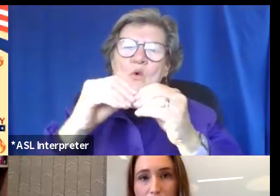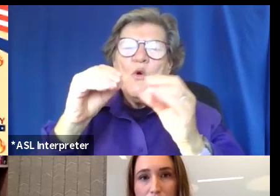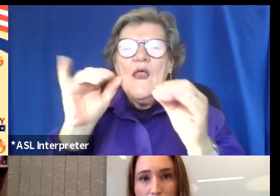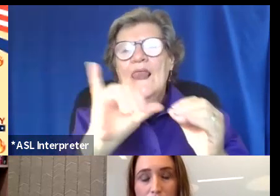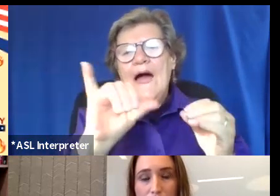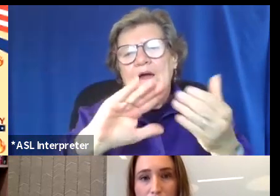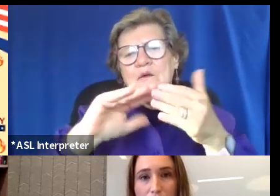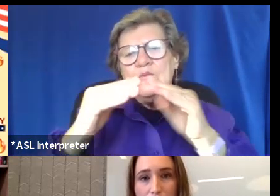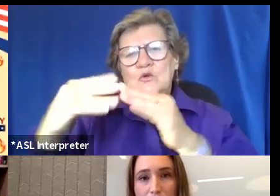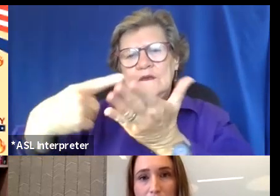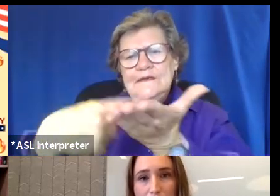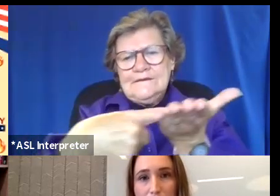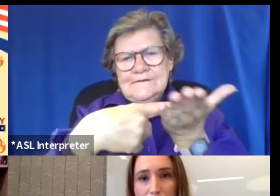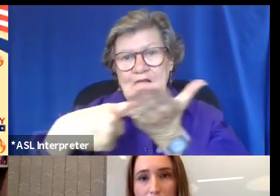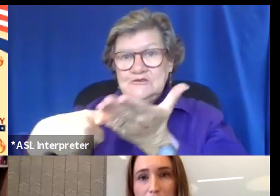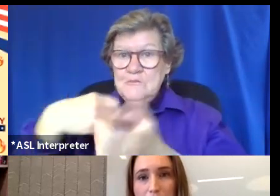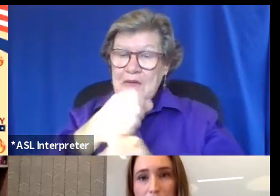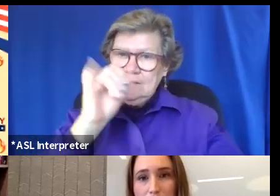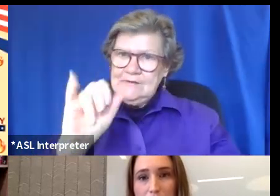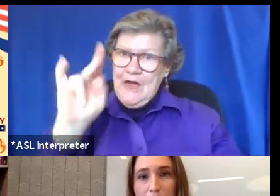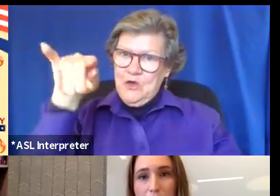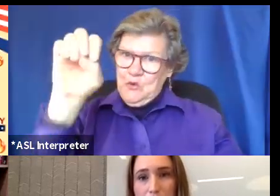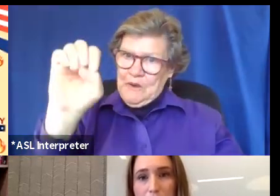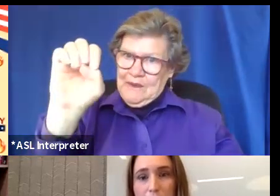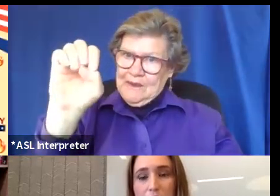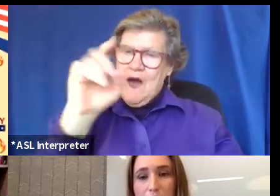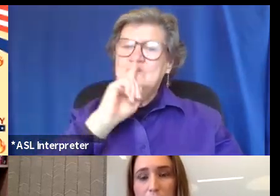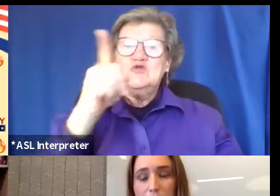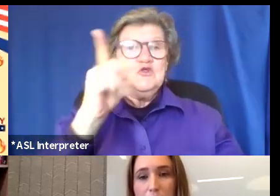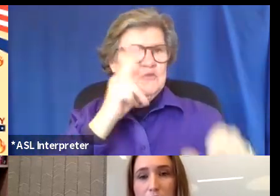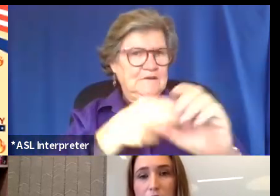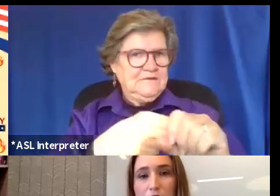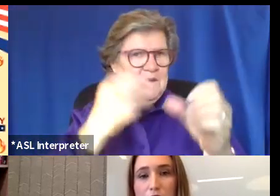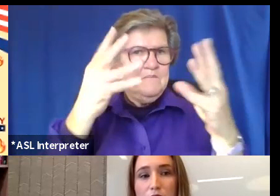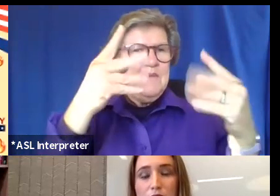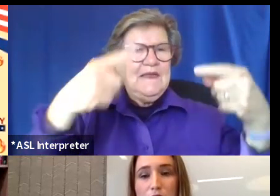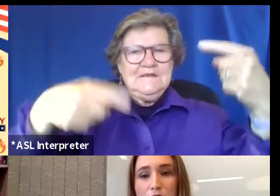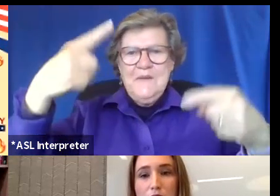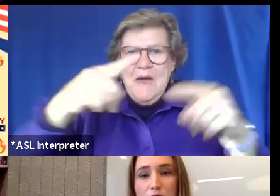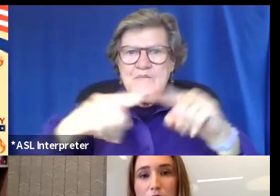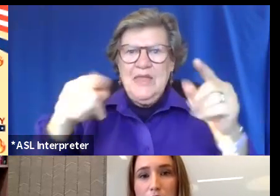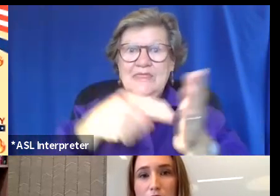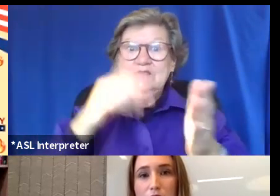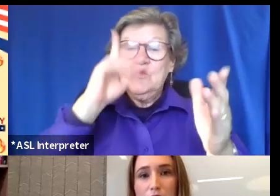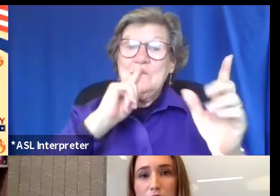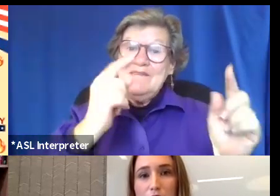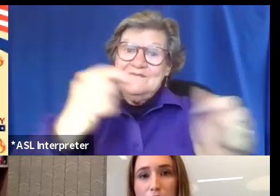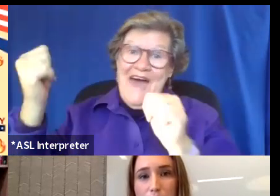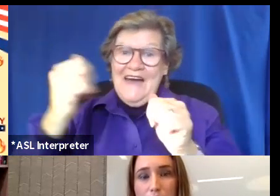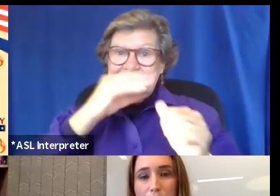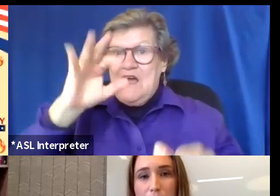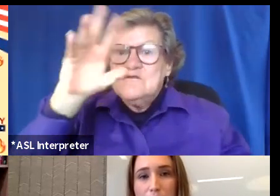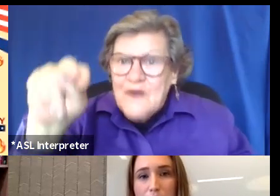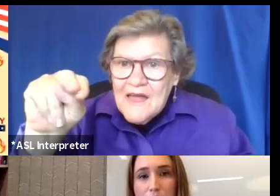discussion, which makes it unique. I'm sure you've participated in many debates. This will be fast and fun. So each time you